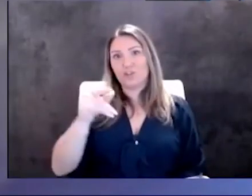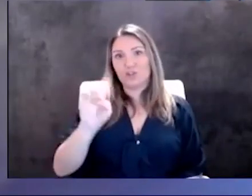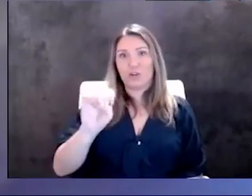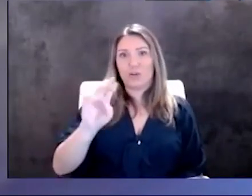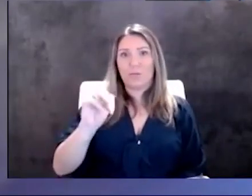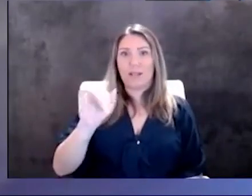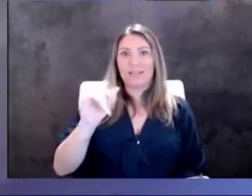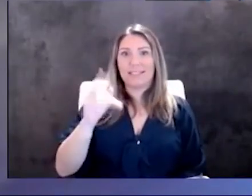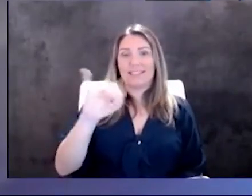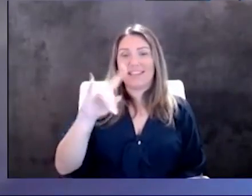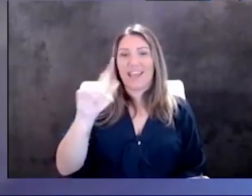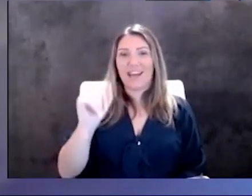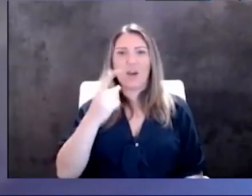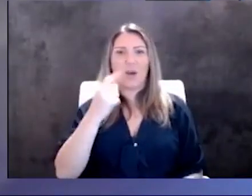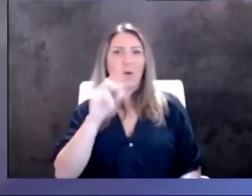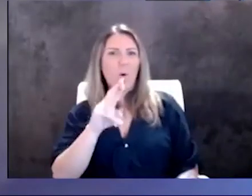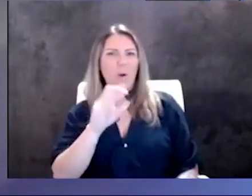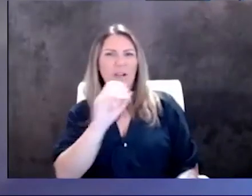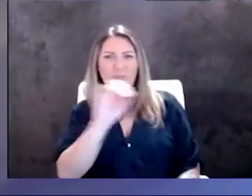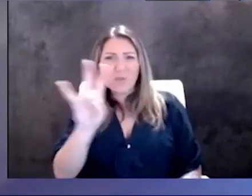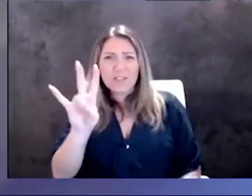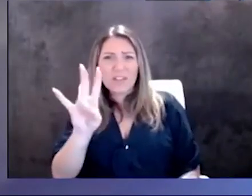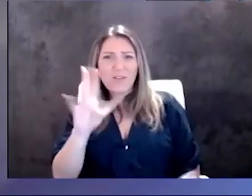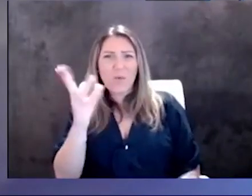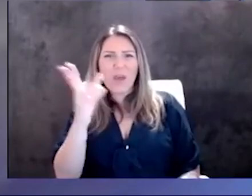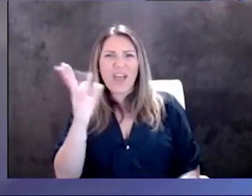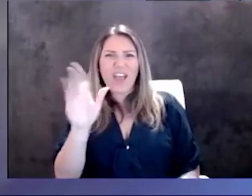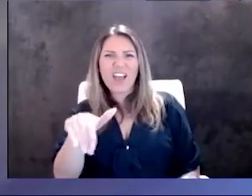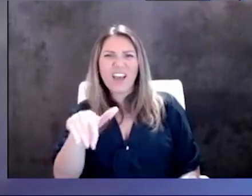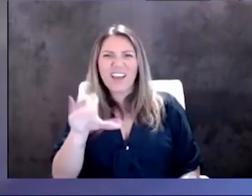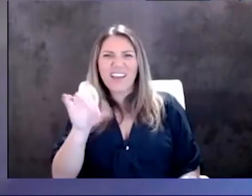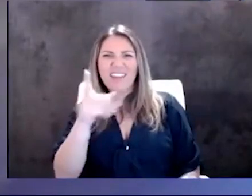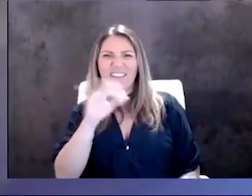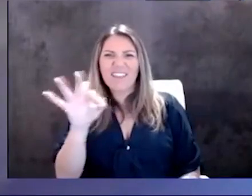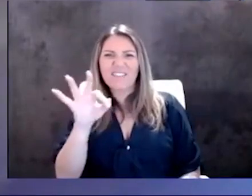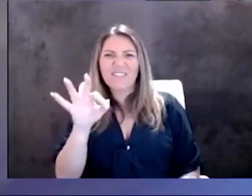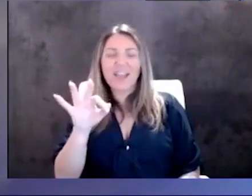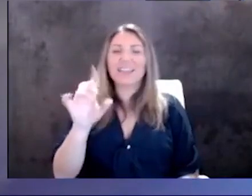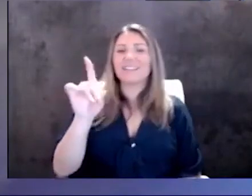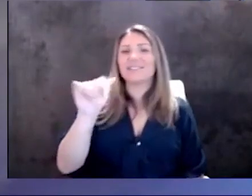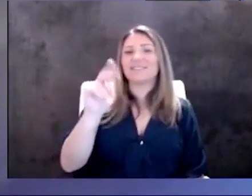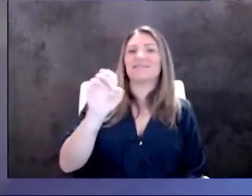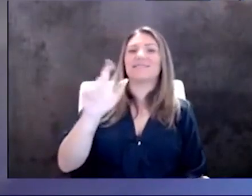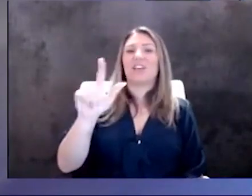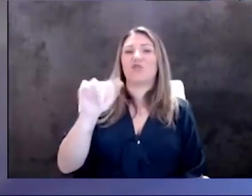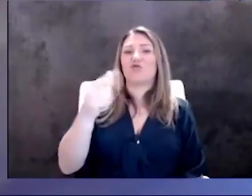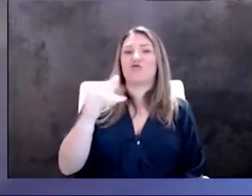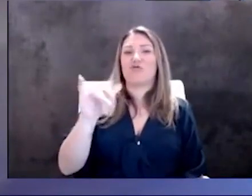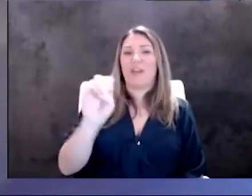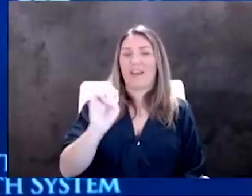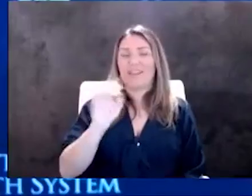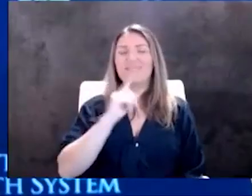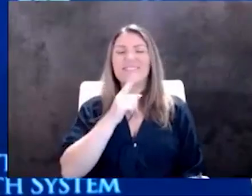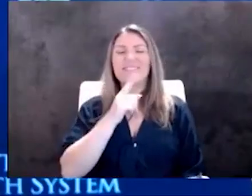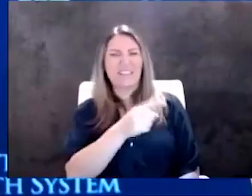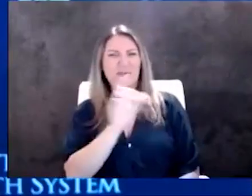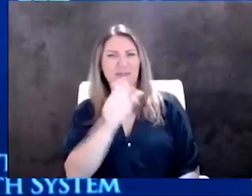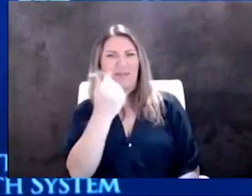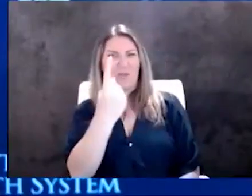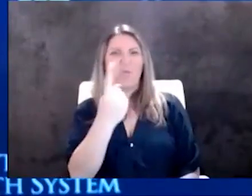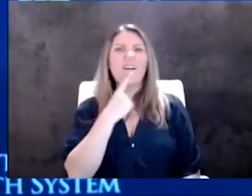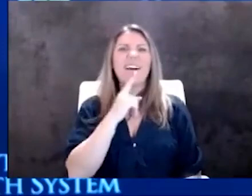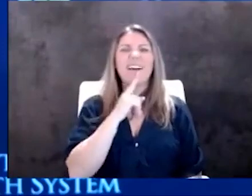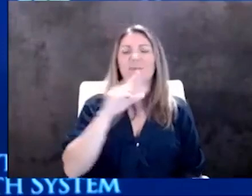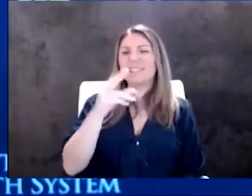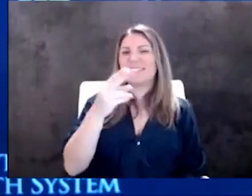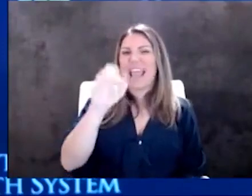is it, 007? Yeah, that Radcliffe guy. That No, guy. what's the guy? No, Daniel Craig. That's his name. Daniel Craig. Daniel Radcliffe was the guy who did Harry Potter. No,